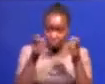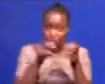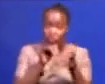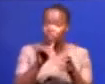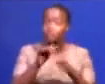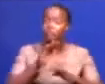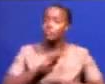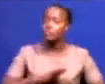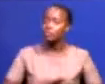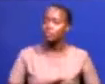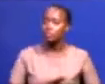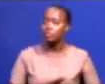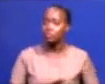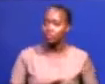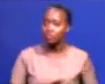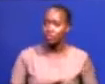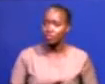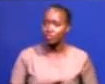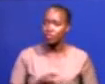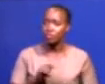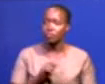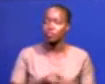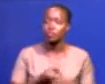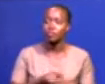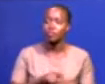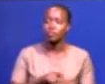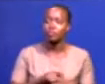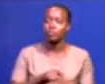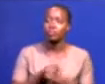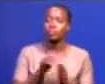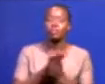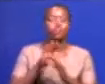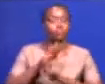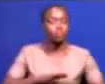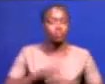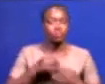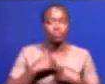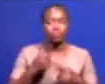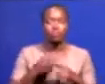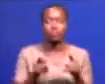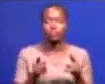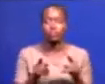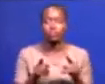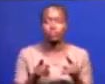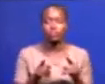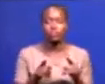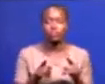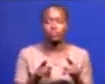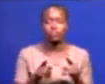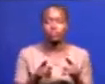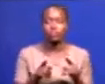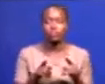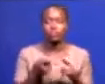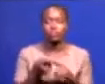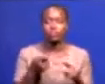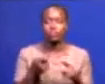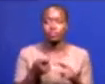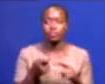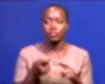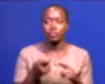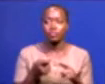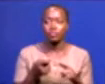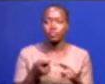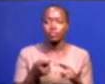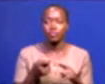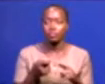relief. Because when you get a mortgage from banks, you get a relief. But you get a mortgage from the moment, you don't get a